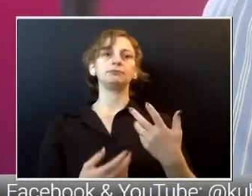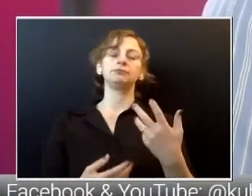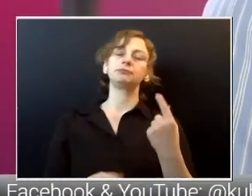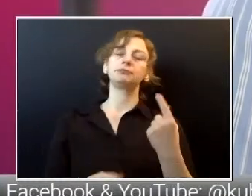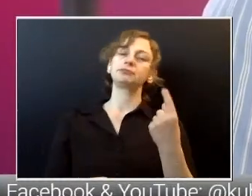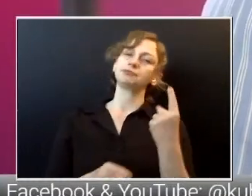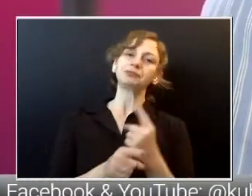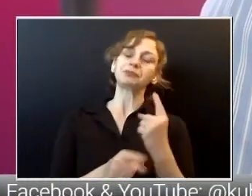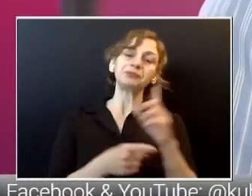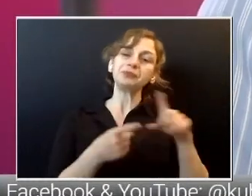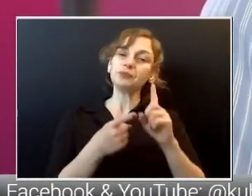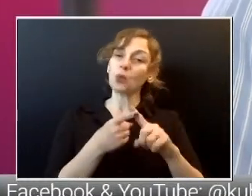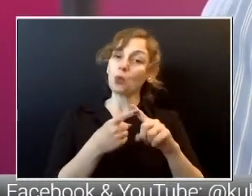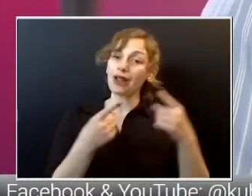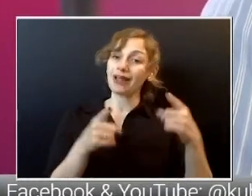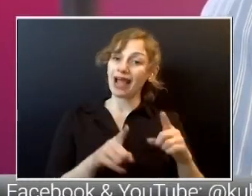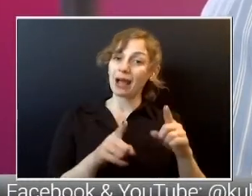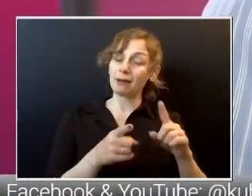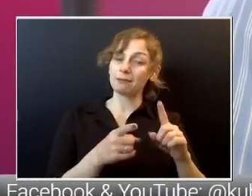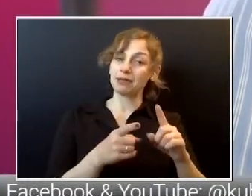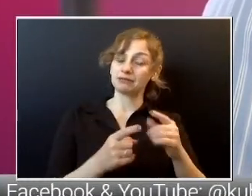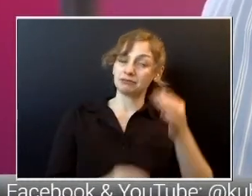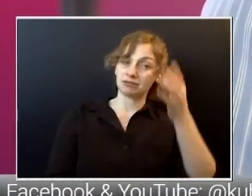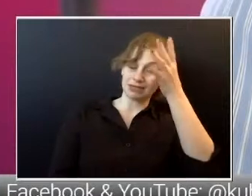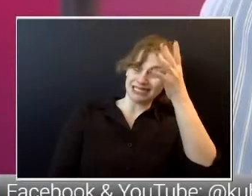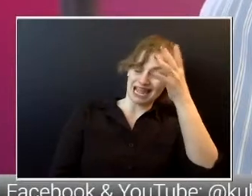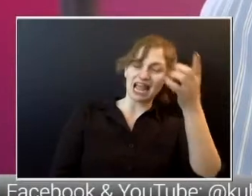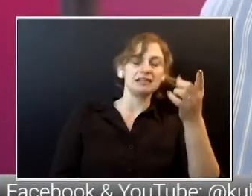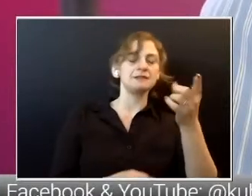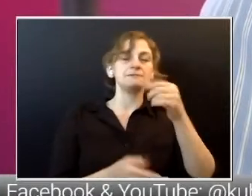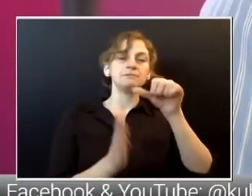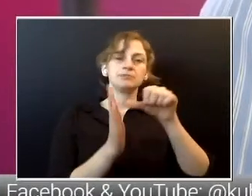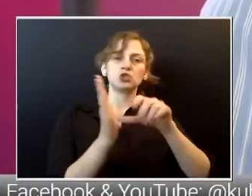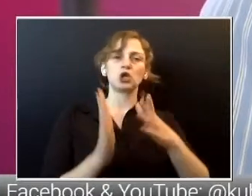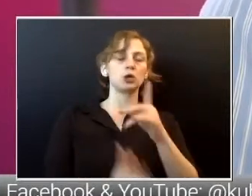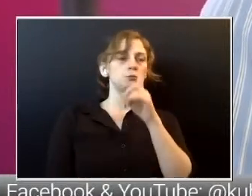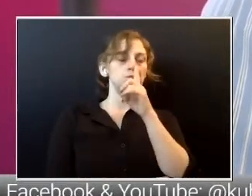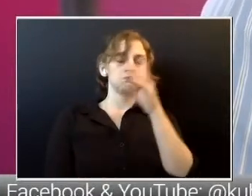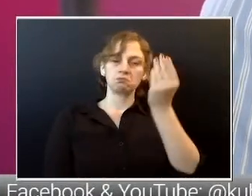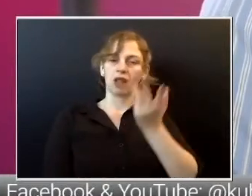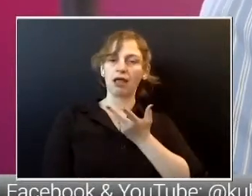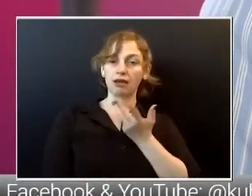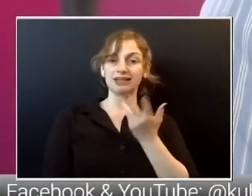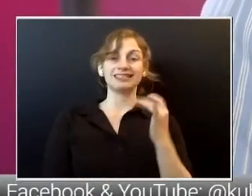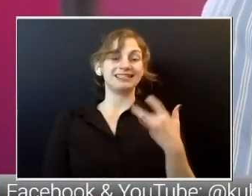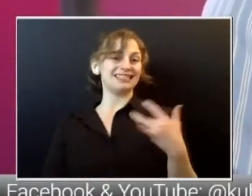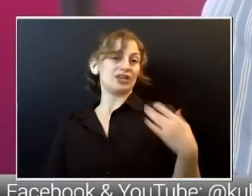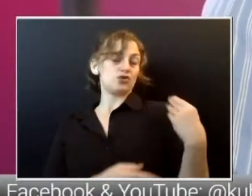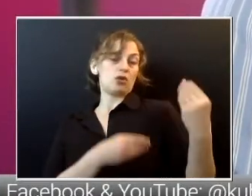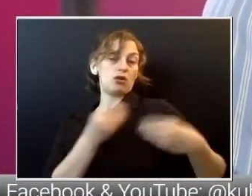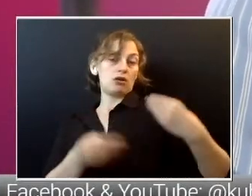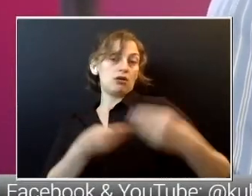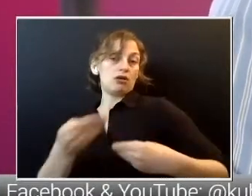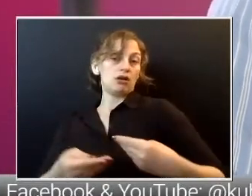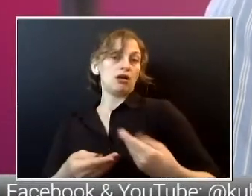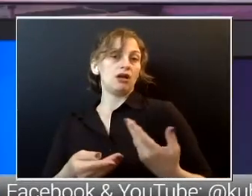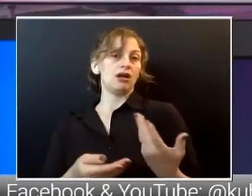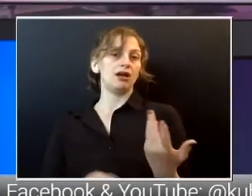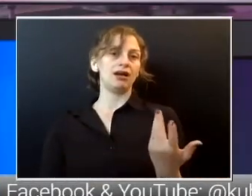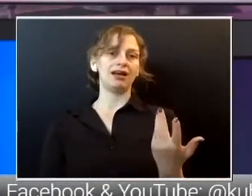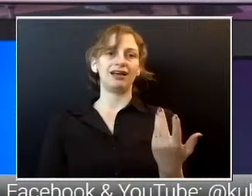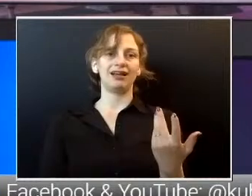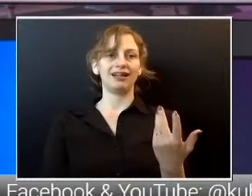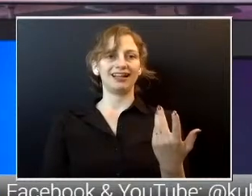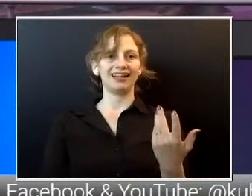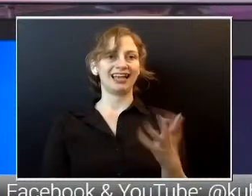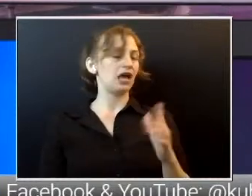run in families. Oh, wow. So none of us knew or got checked. Otherwise, if he'd told us, and he dissected. Wasn't me. No, it wasn't him. It was somewhere